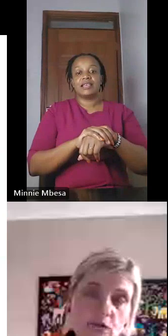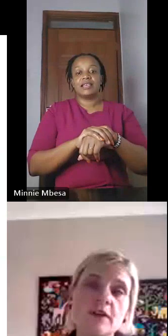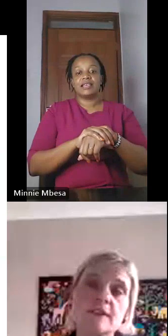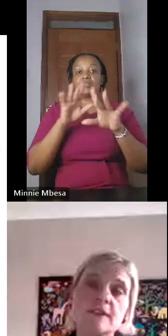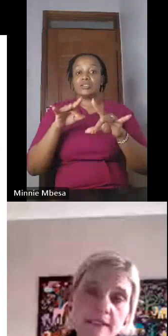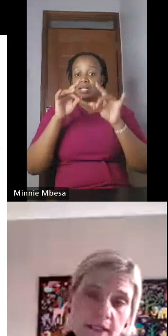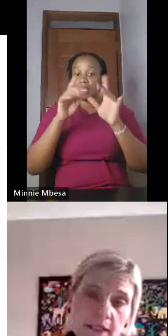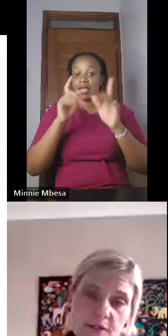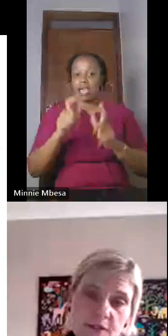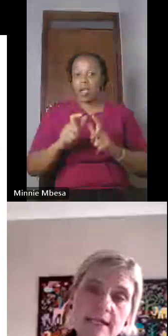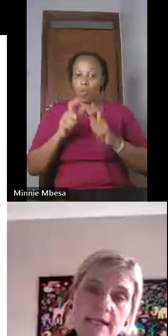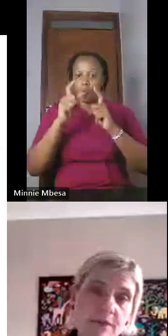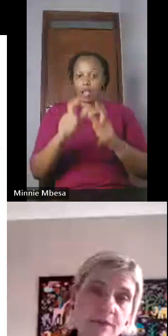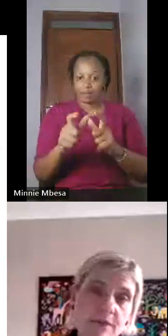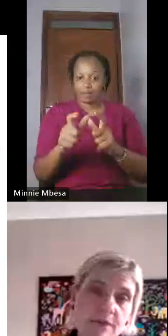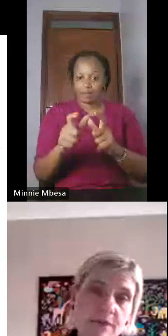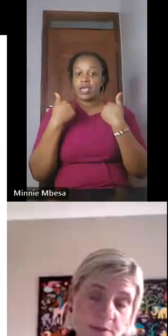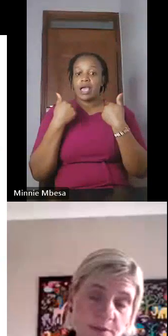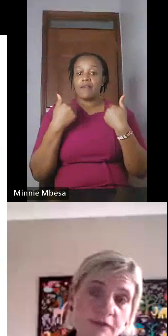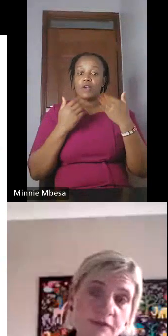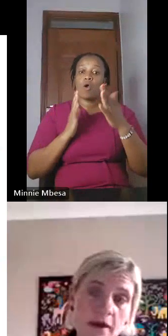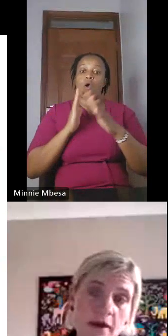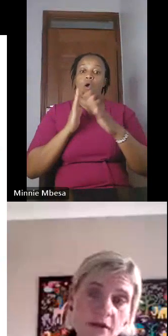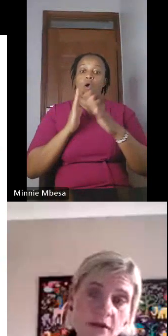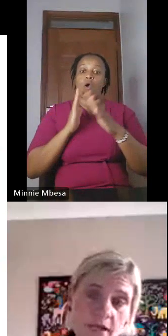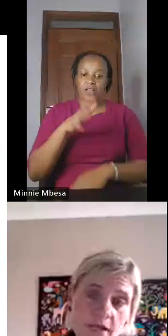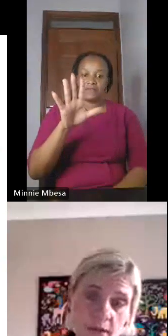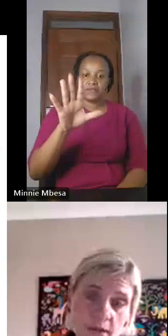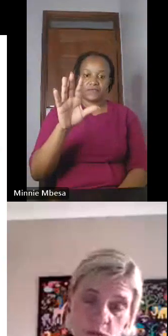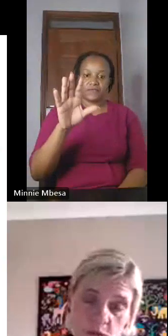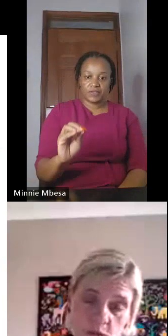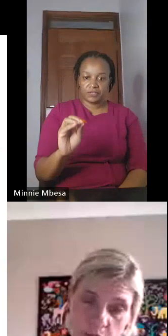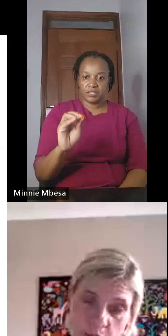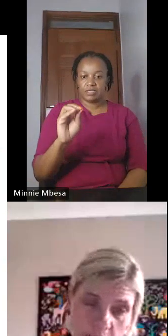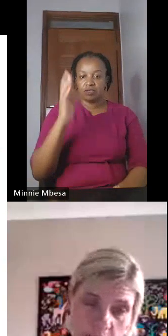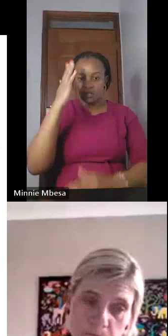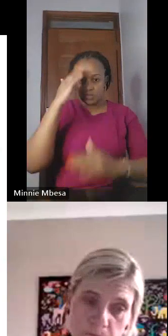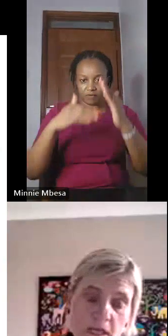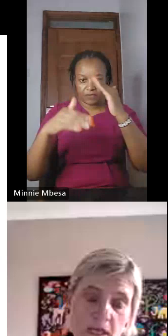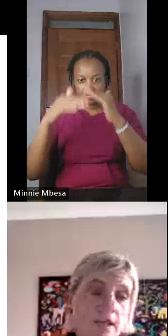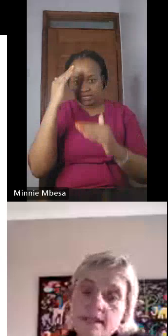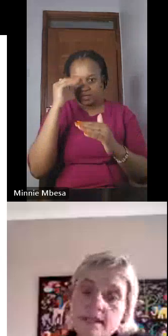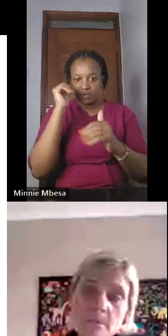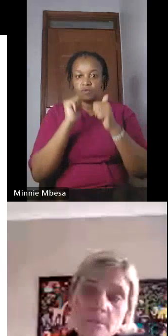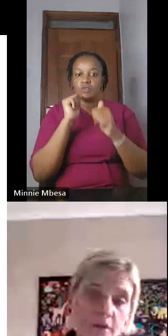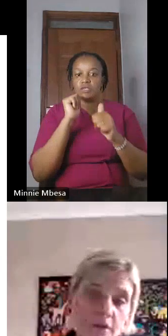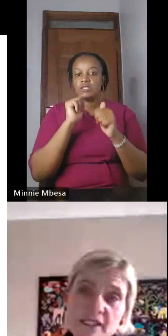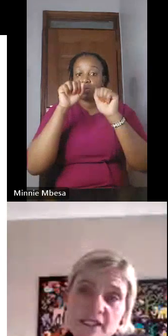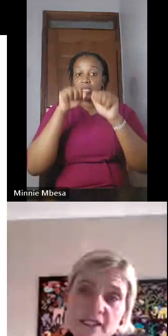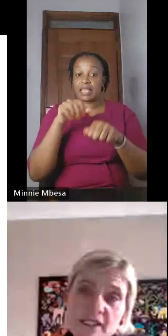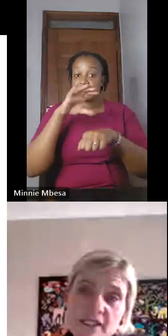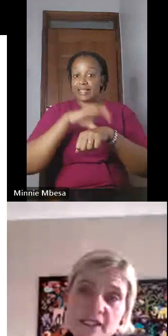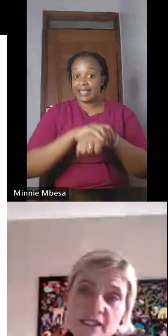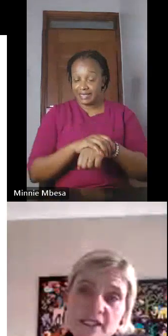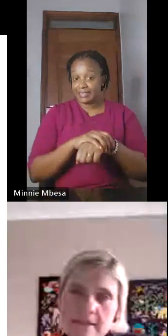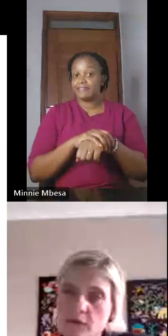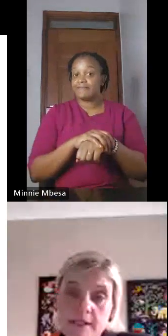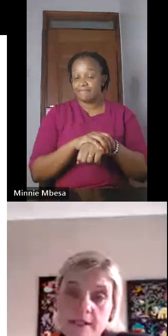50 universities in Australia that are eligible for our Australia Awards program. Some